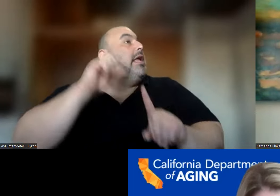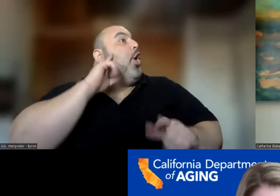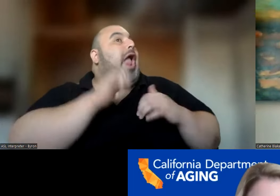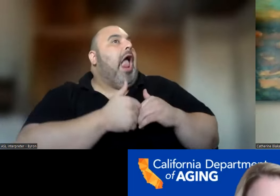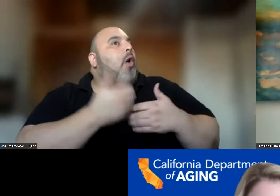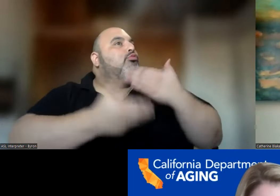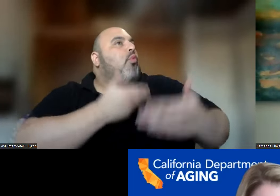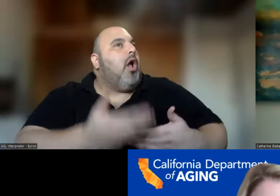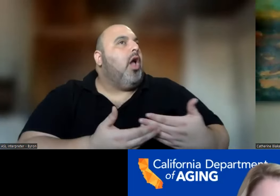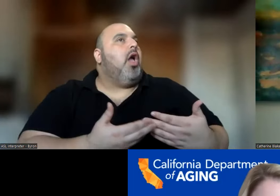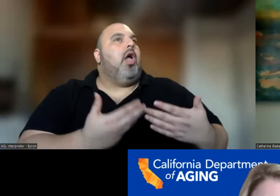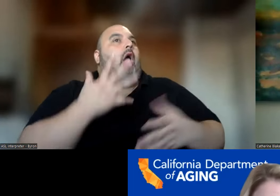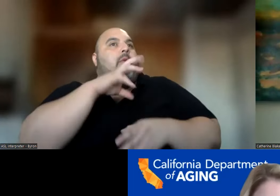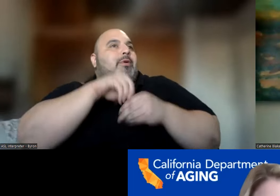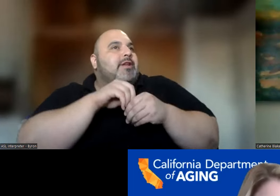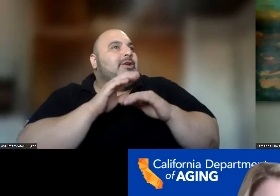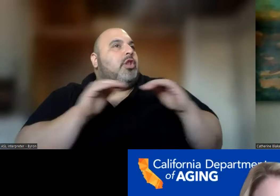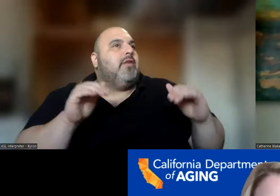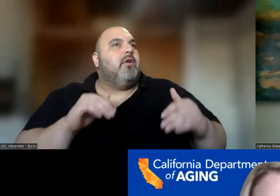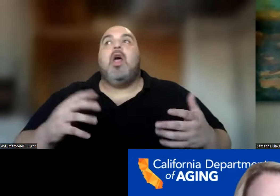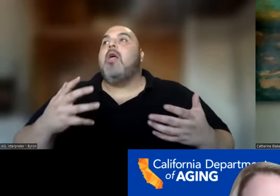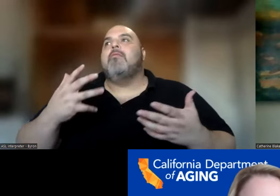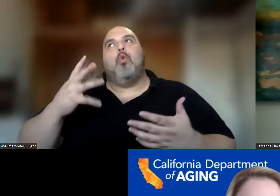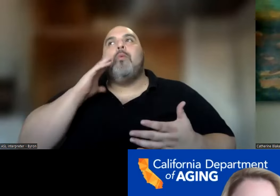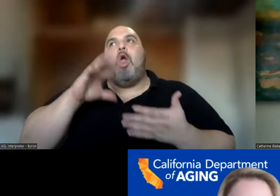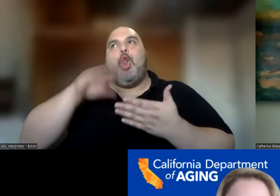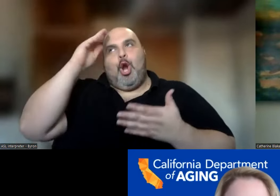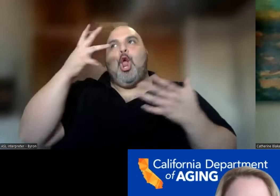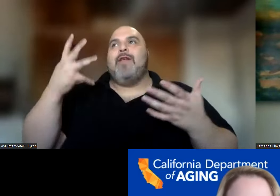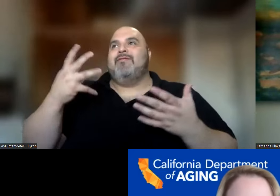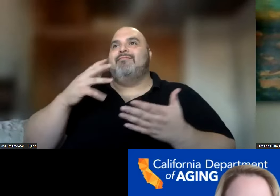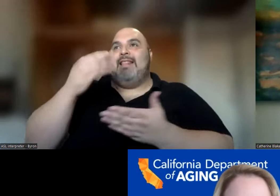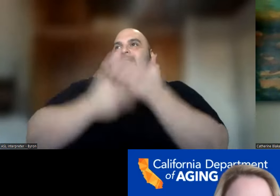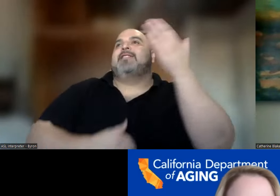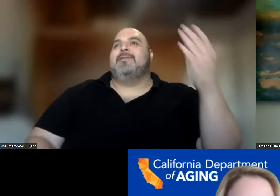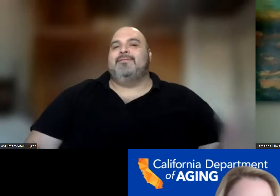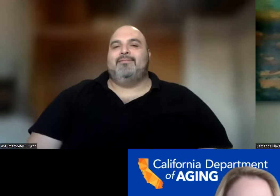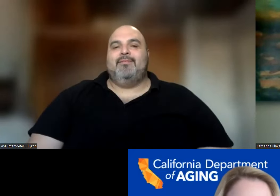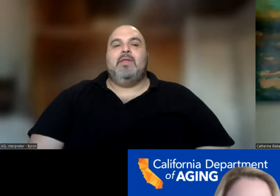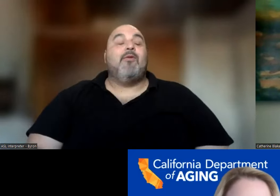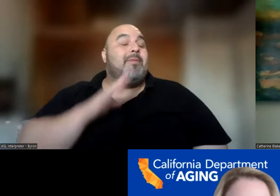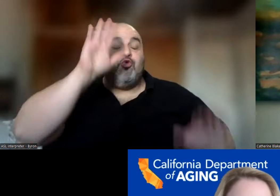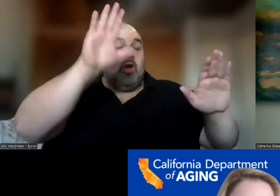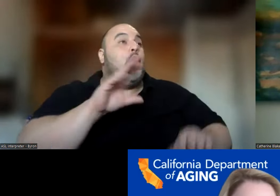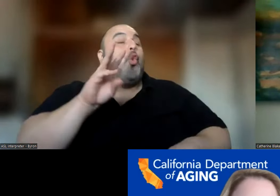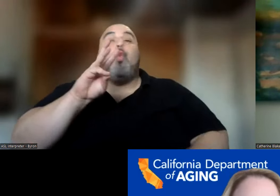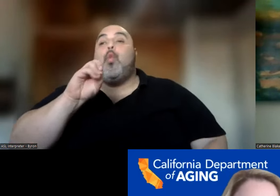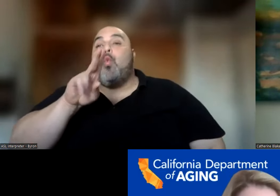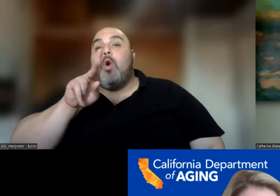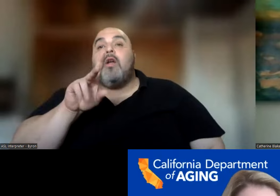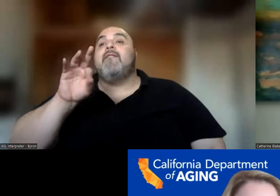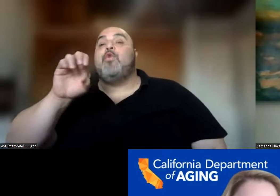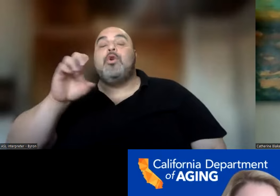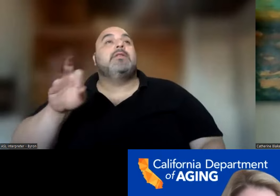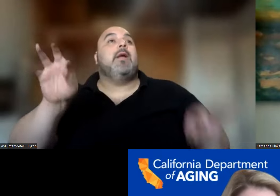went and what the participation Lots level of lessons learned, I'm sure. Yes. Yeah, would be great. Workforce is so important